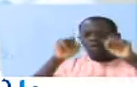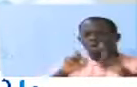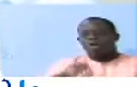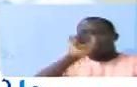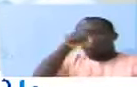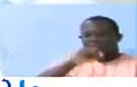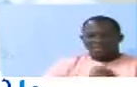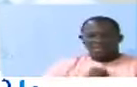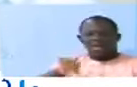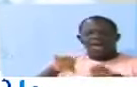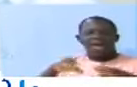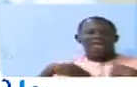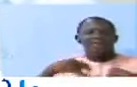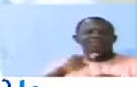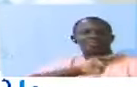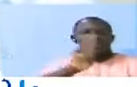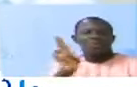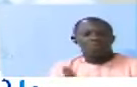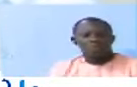And